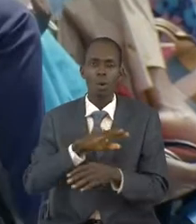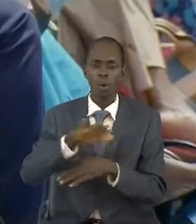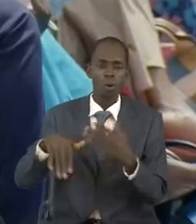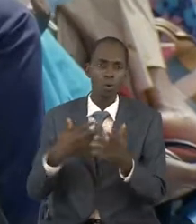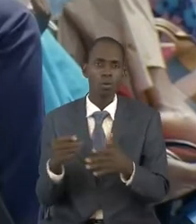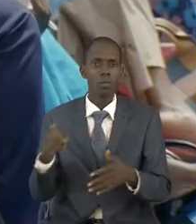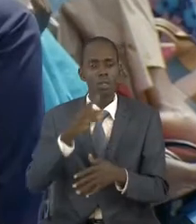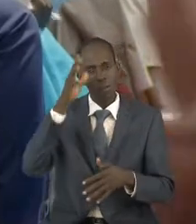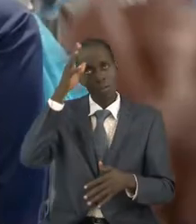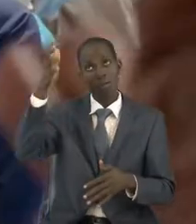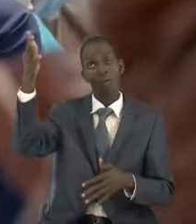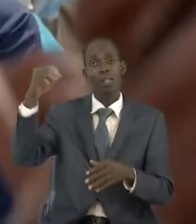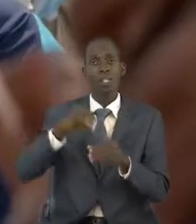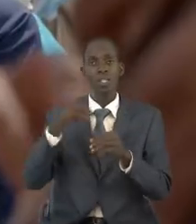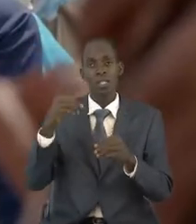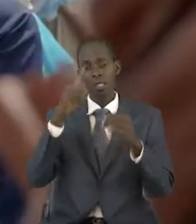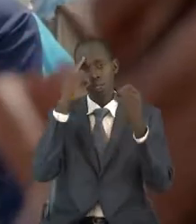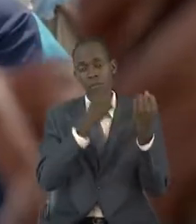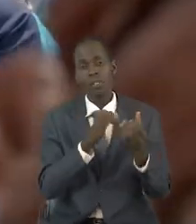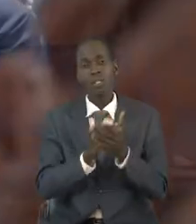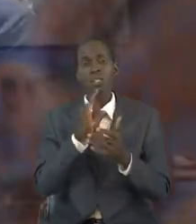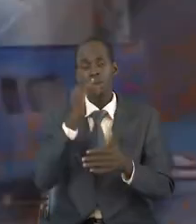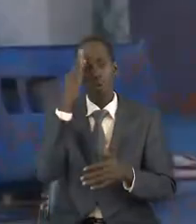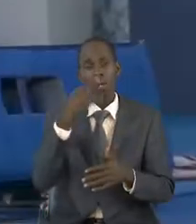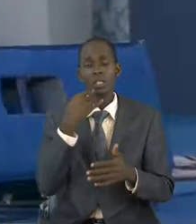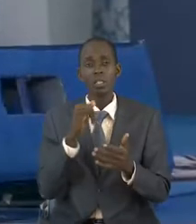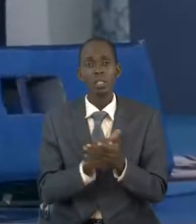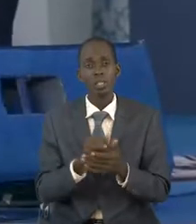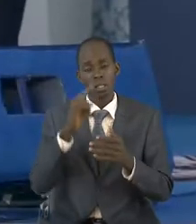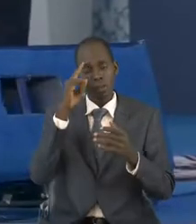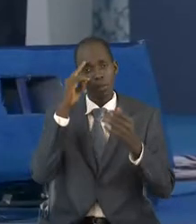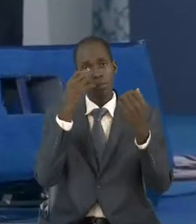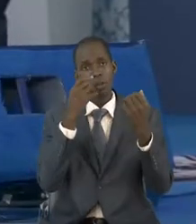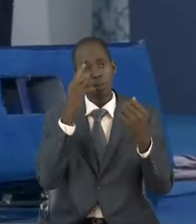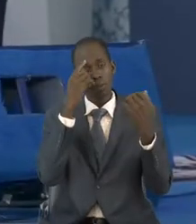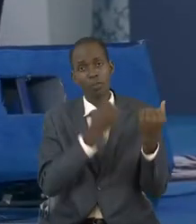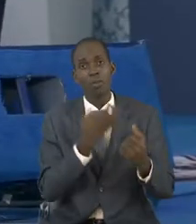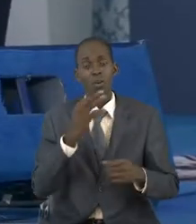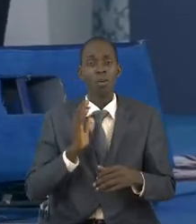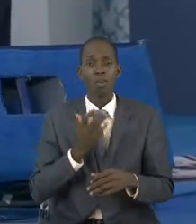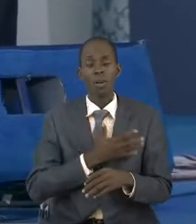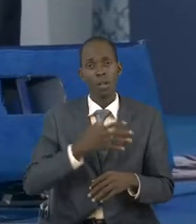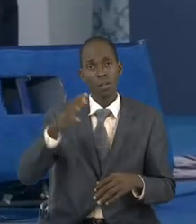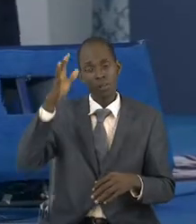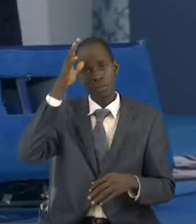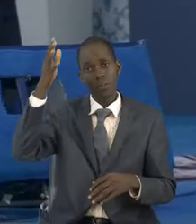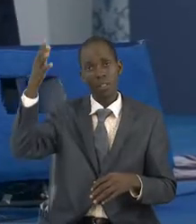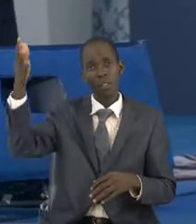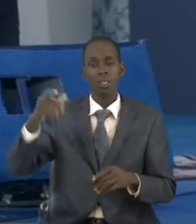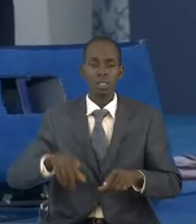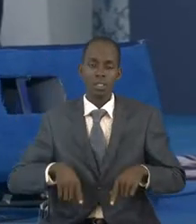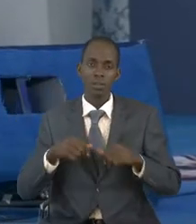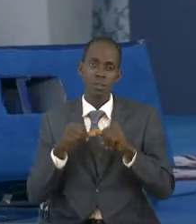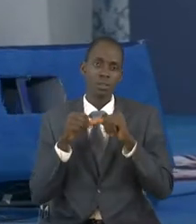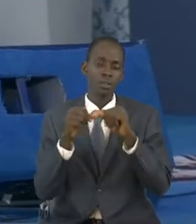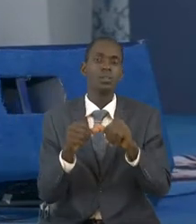that's why it says faith of our fathers living still, faith of our fathers set before us,